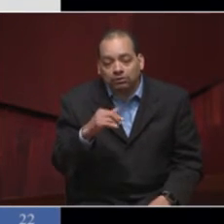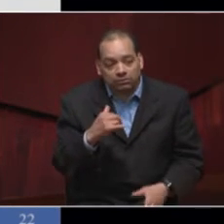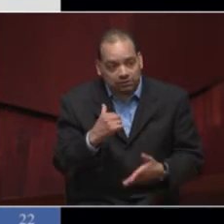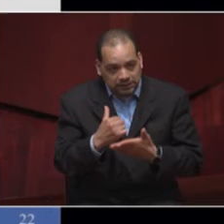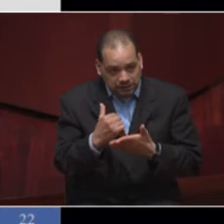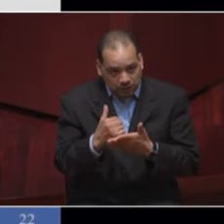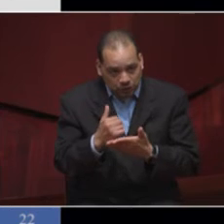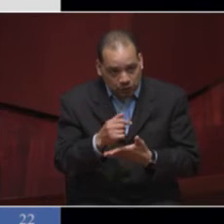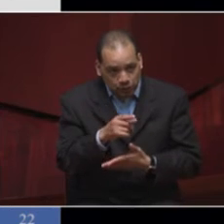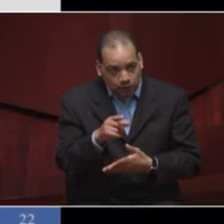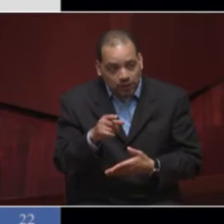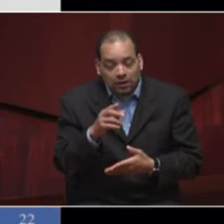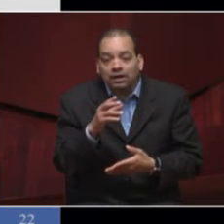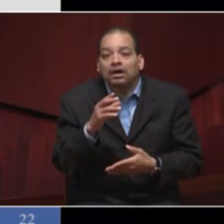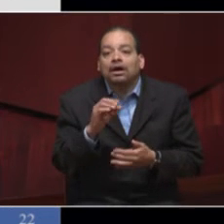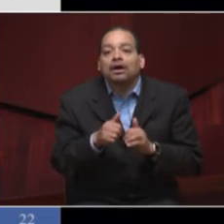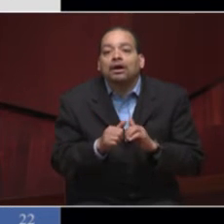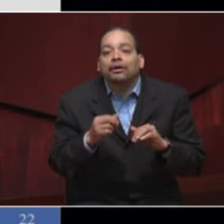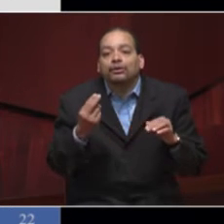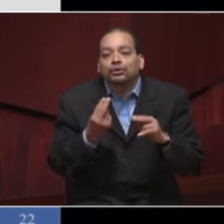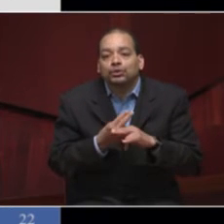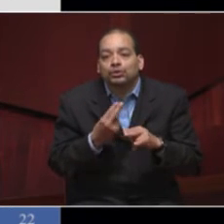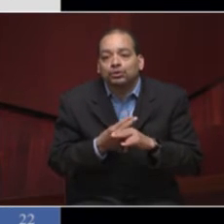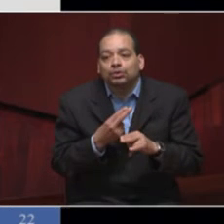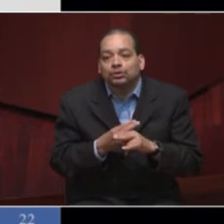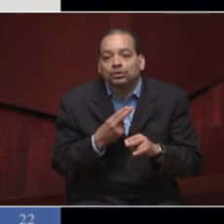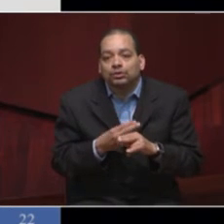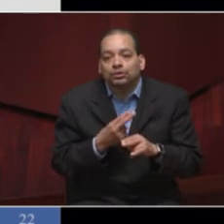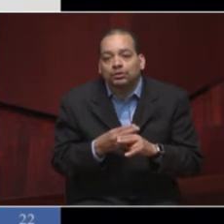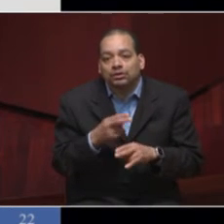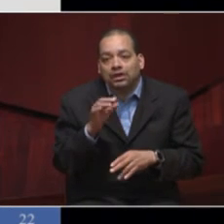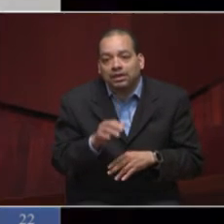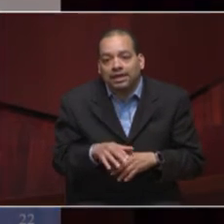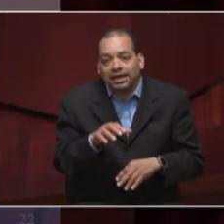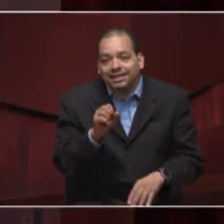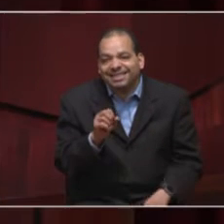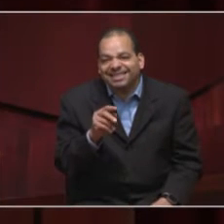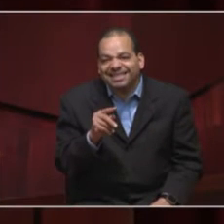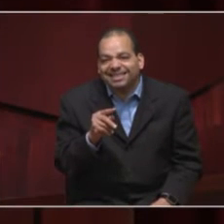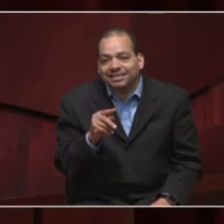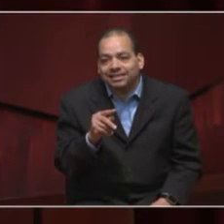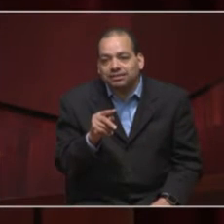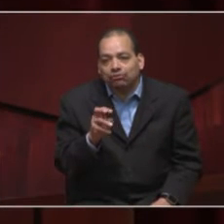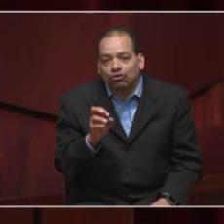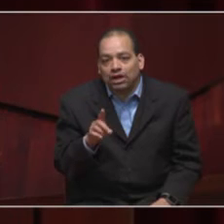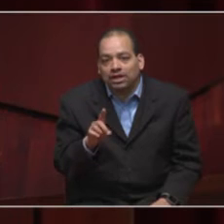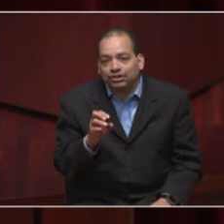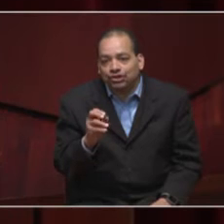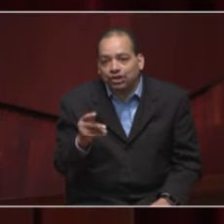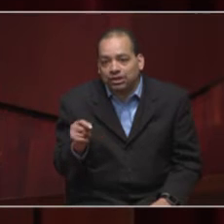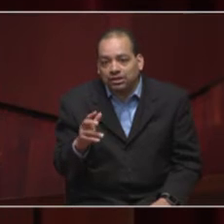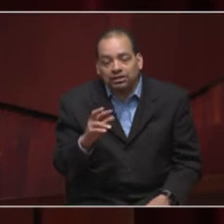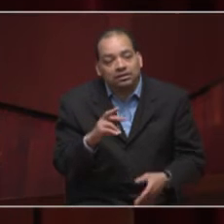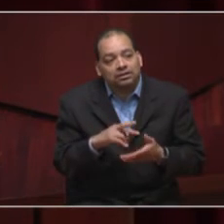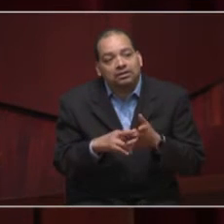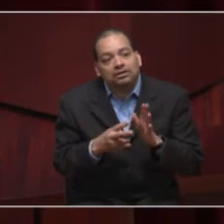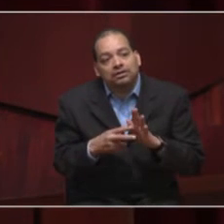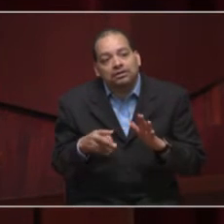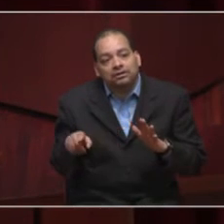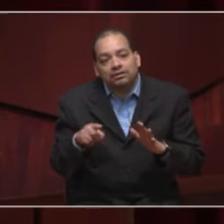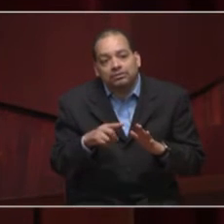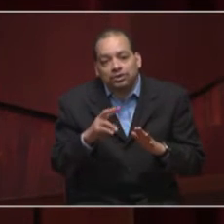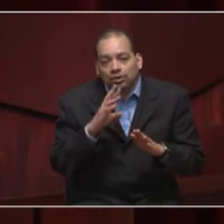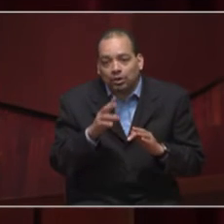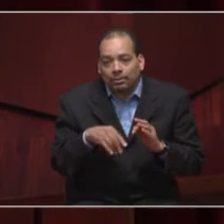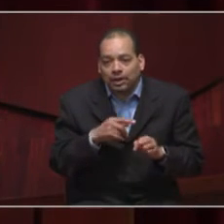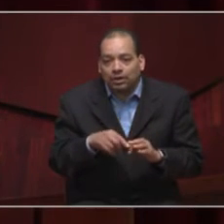in using the ARCIS spreadsheet for your review. We actually do a pretty deep dive. Don's been talking about doing deep